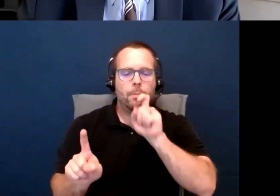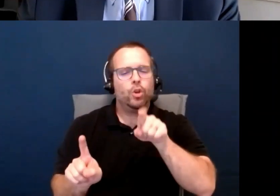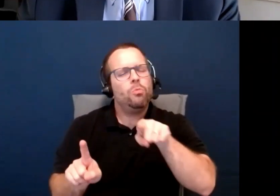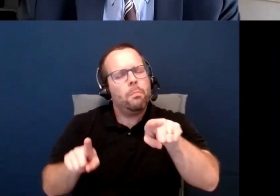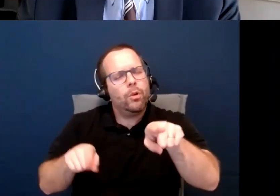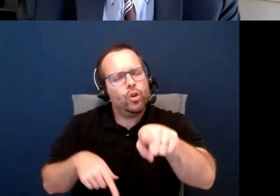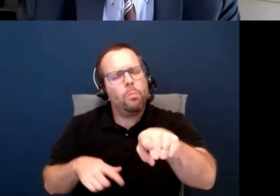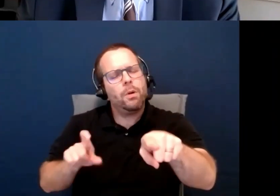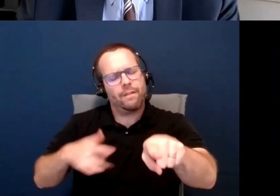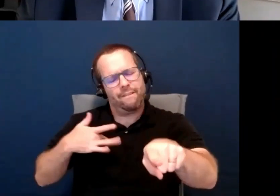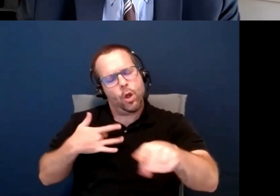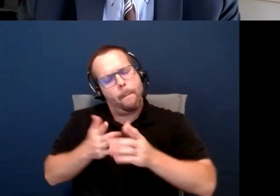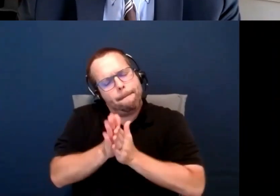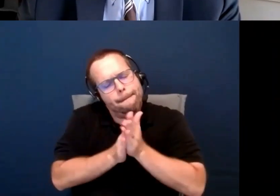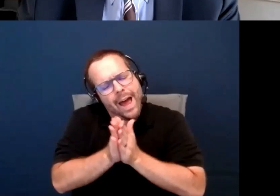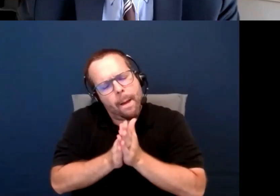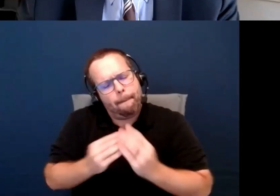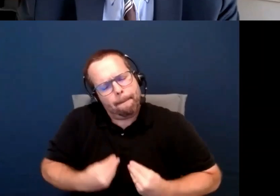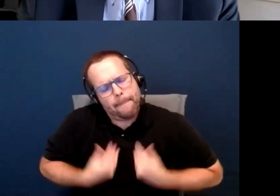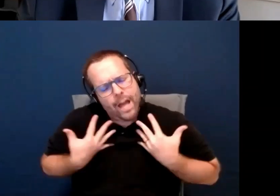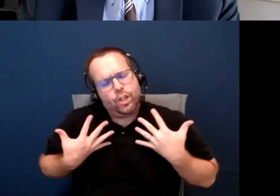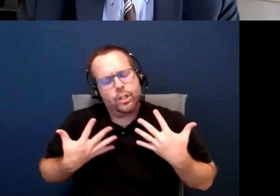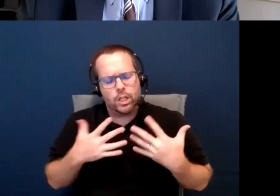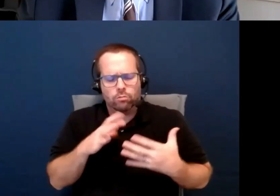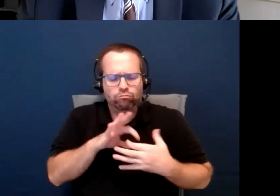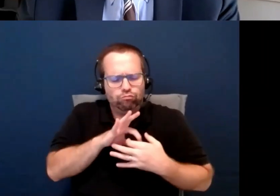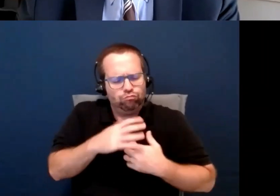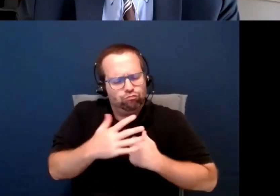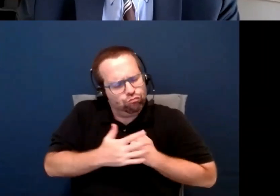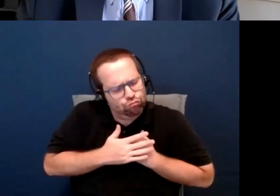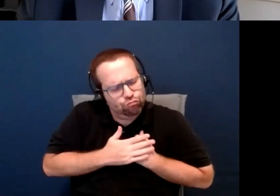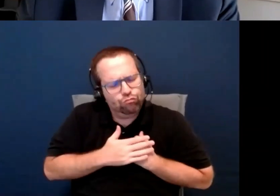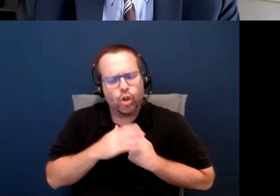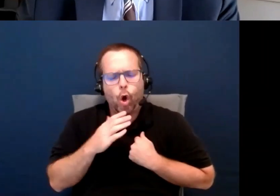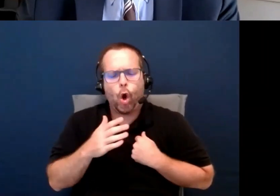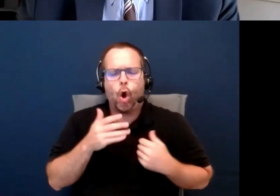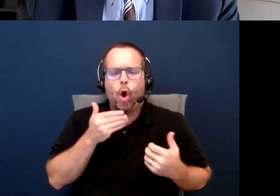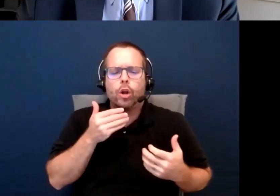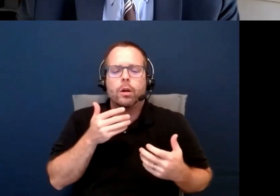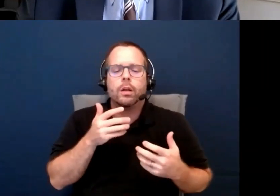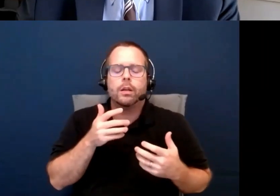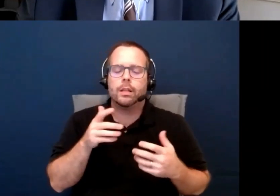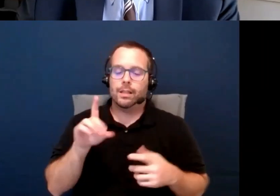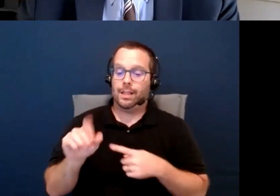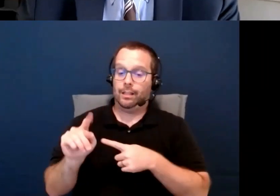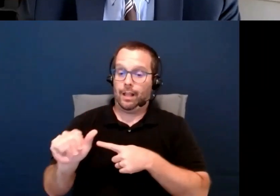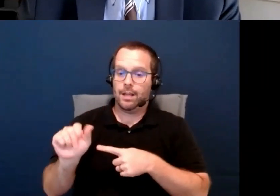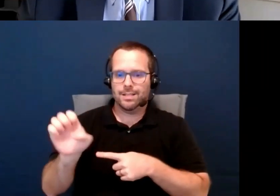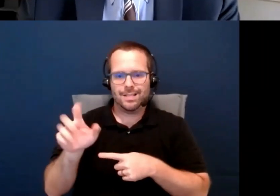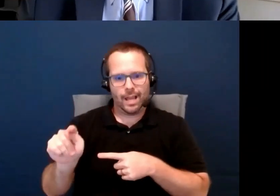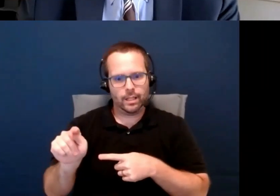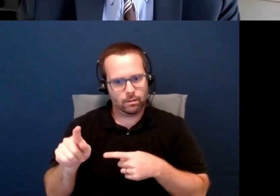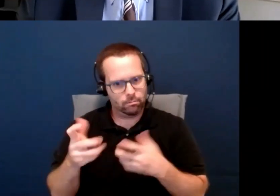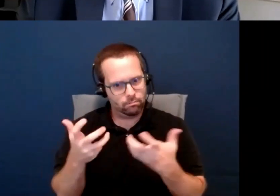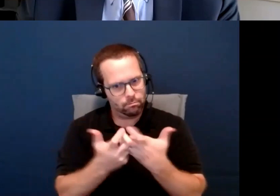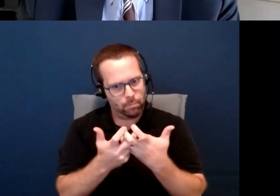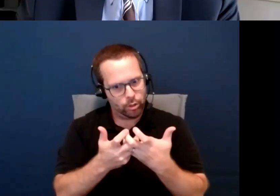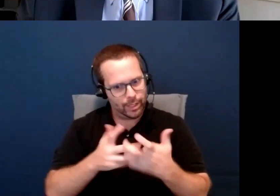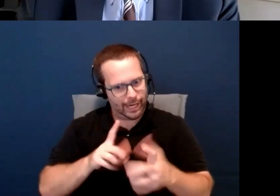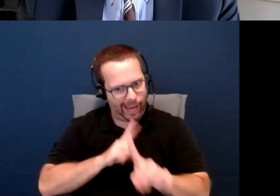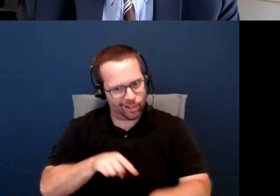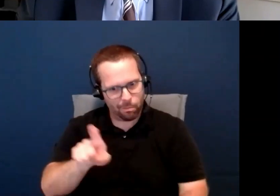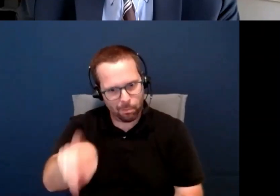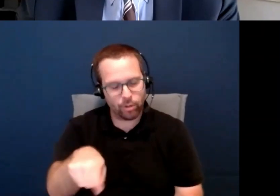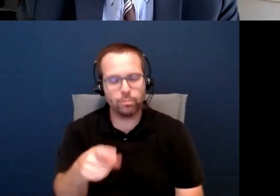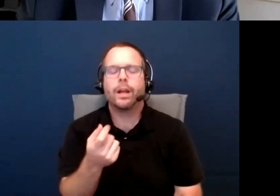and you think that these data sets can answer. Because one of the parts of the proposal that's really important is that